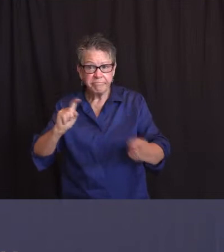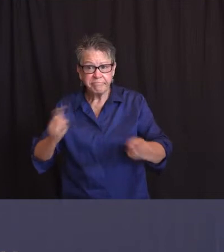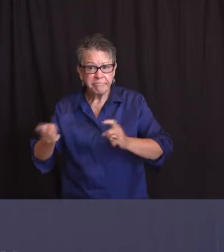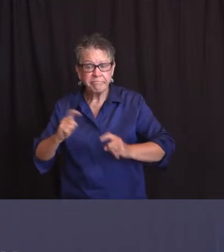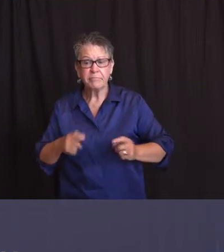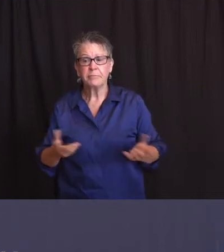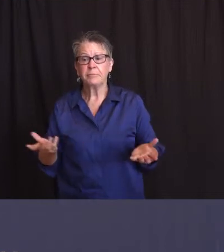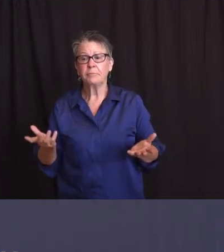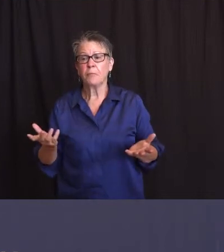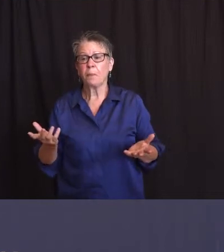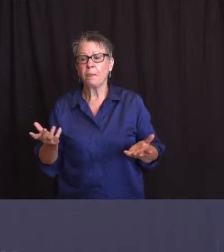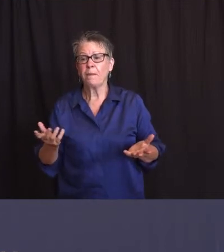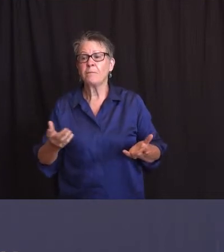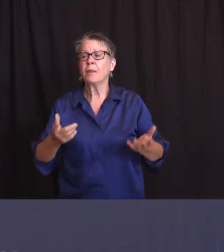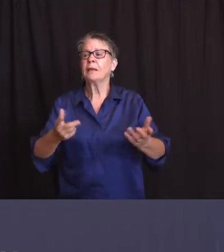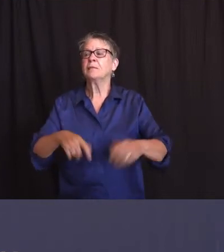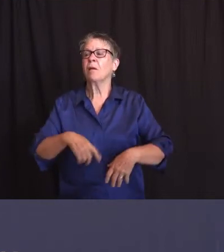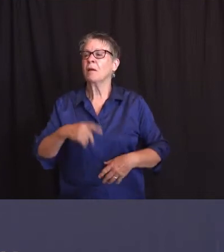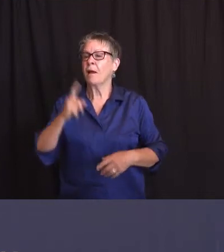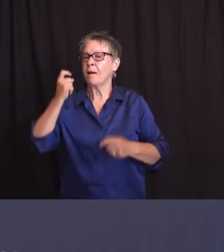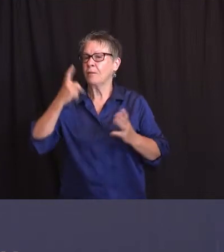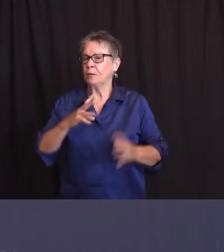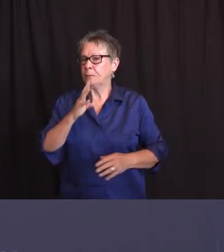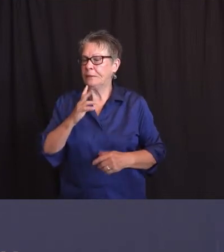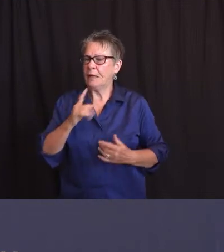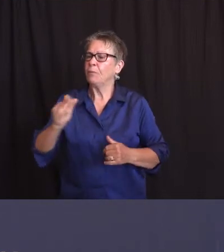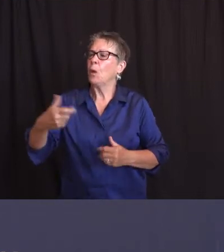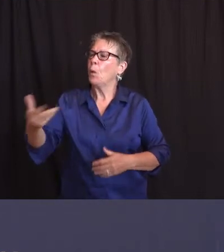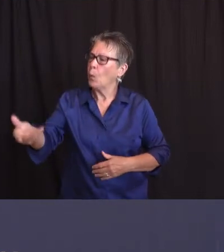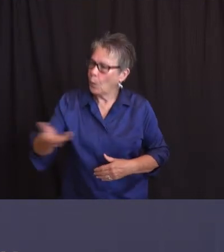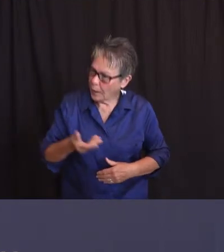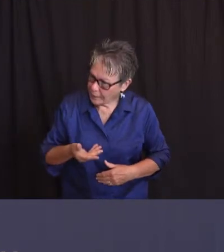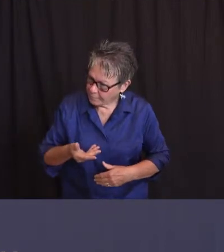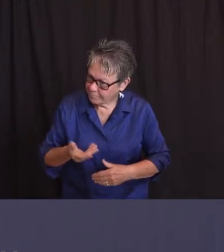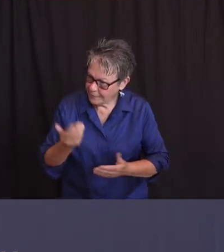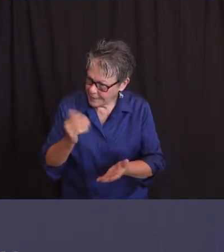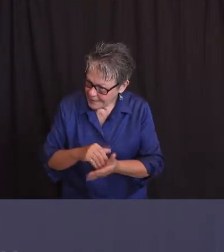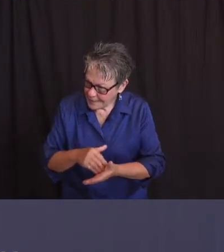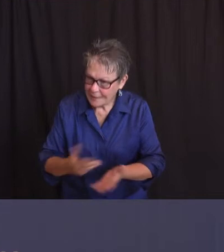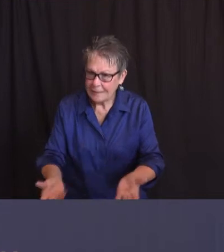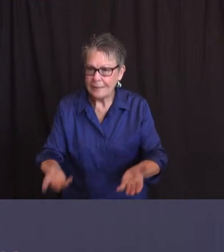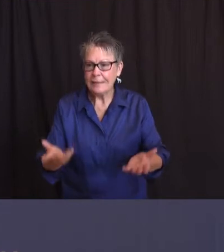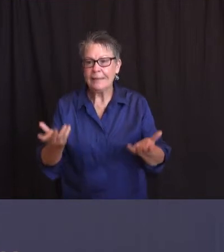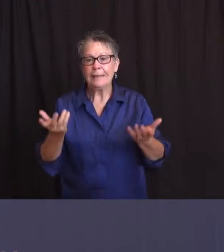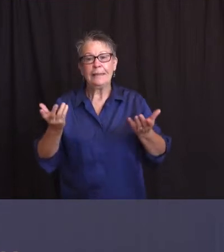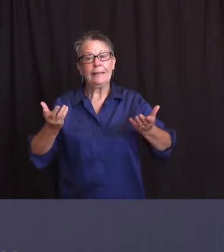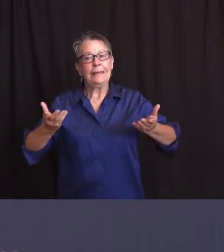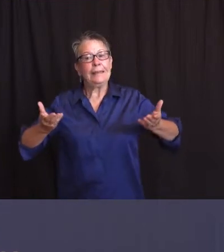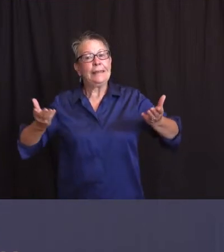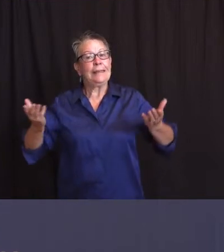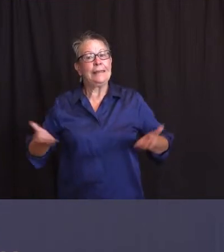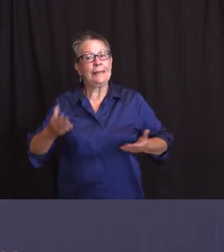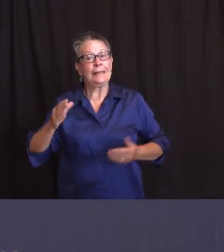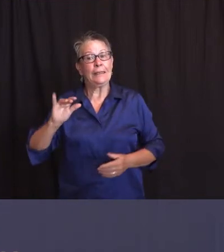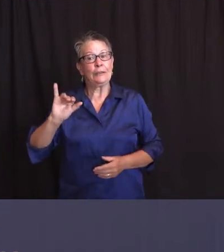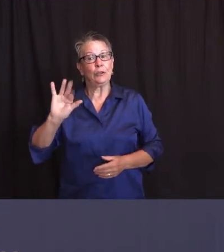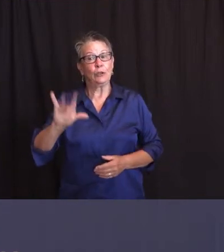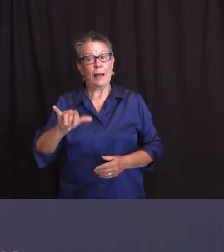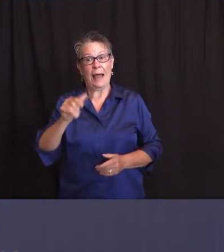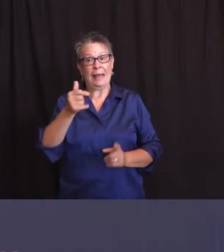The answer is, as I sit here on July 26, 2021, the answer is